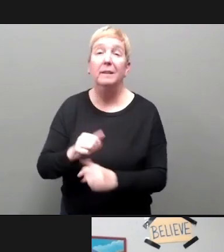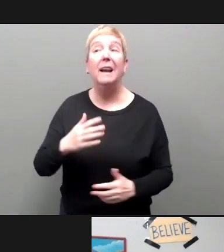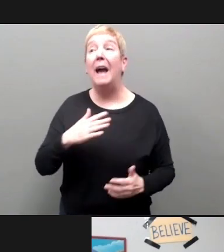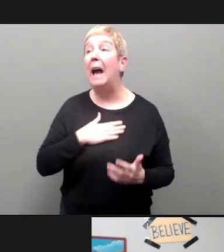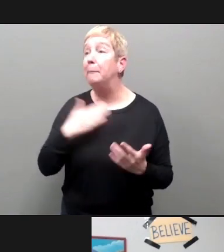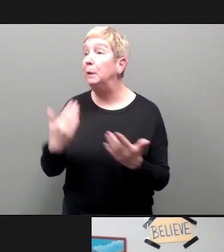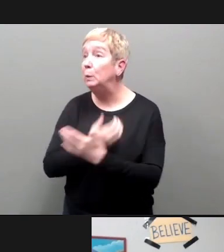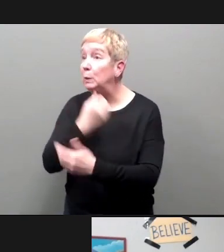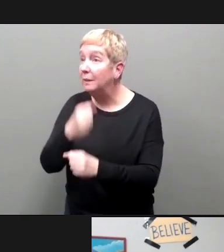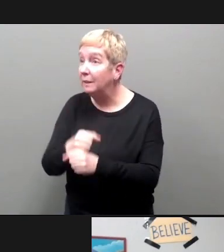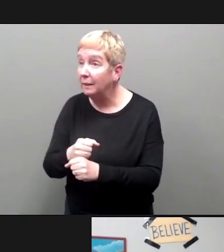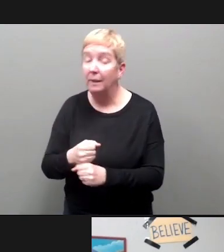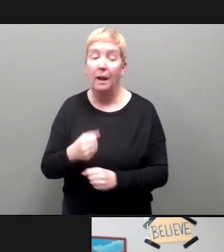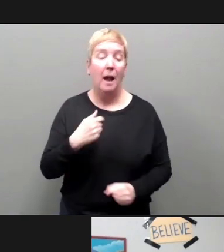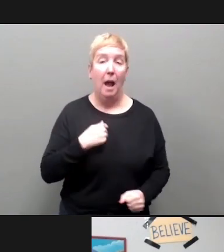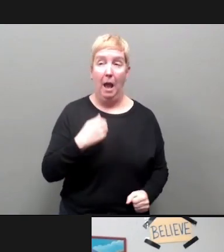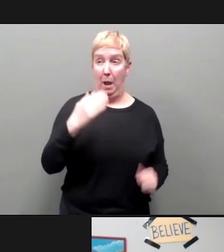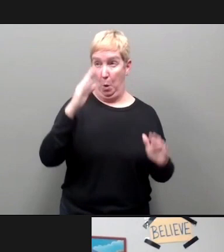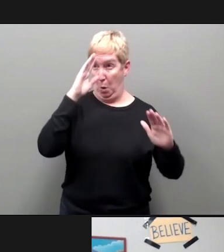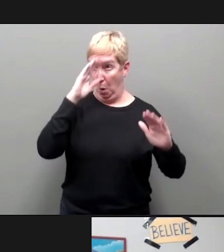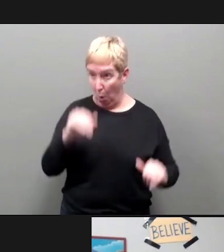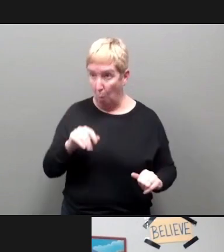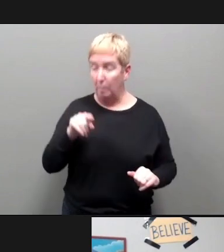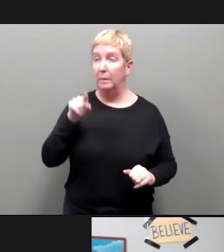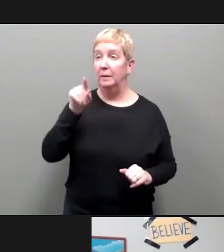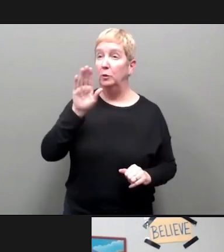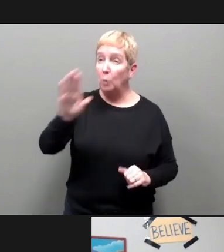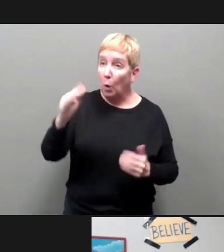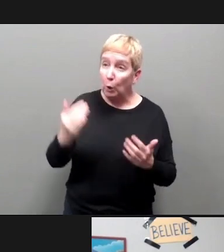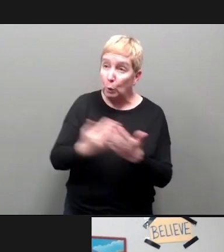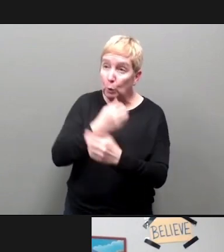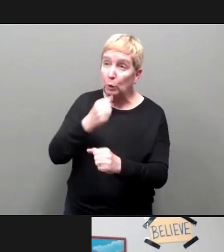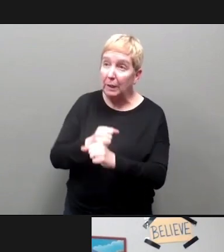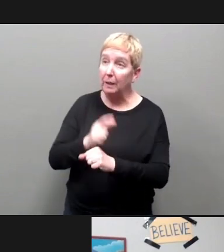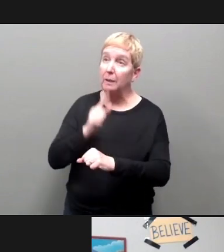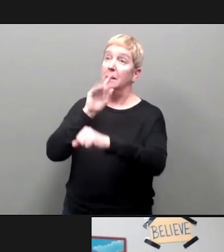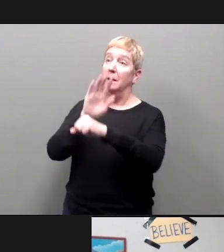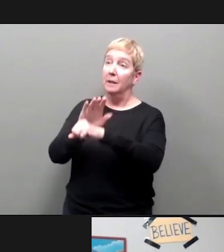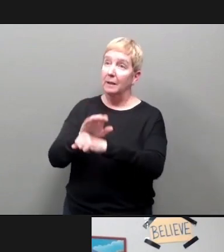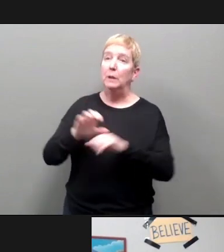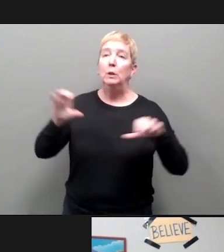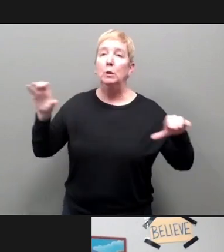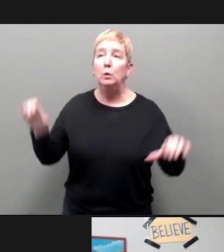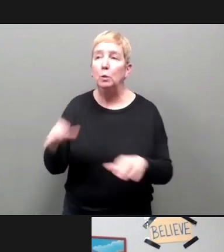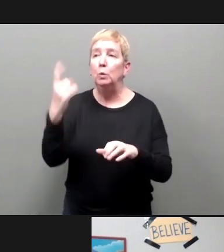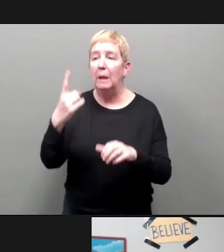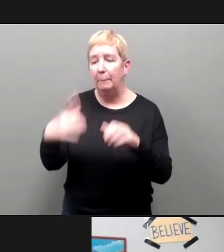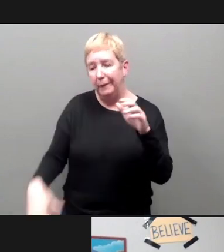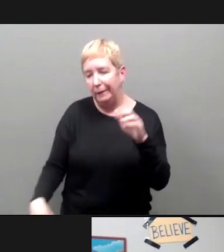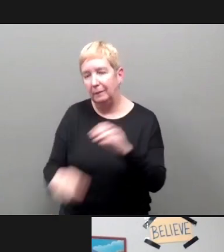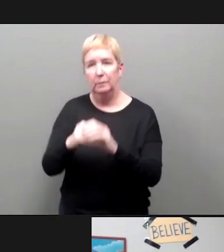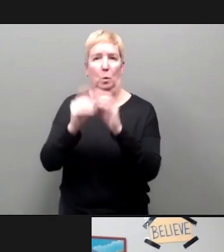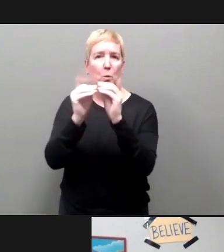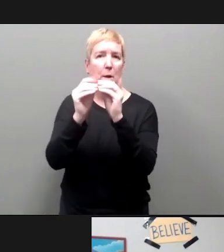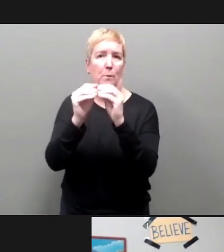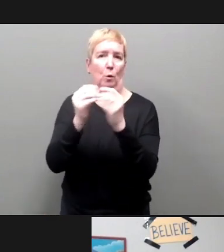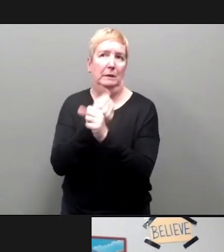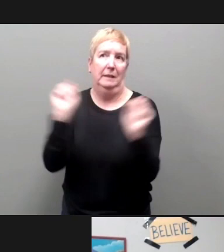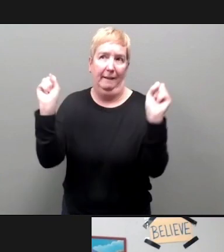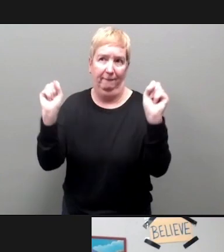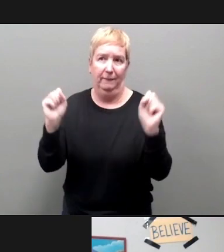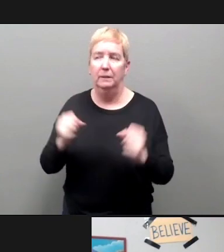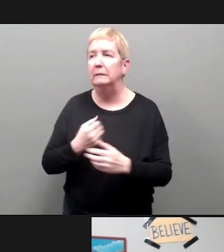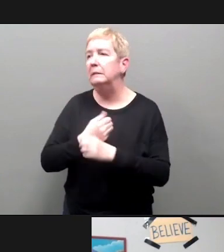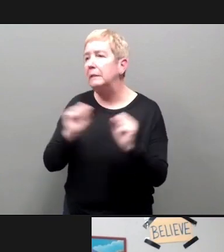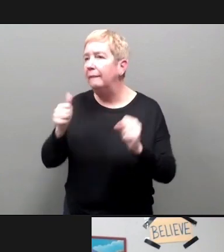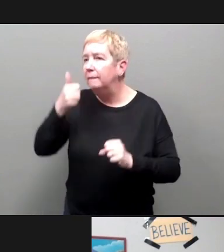resolutions is to do one more thing you can do to be safer during the time of COVID and keep yourself and your family